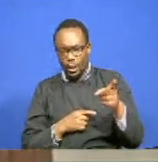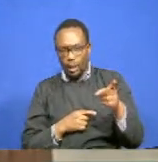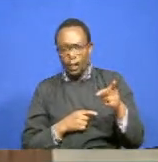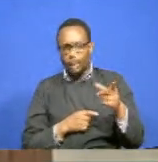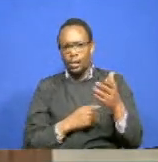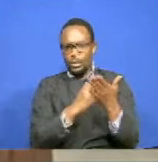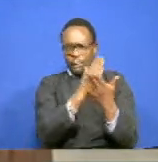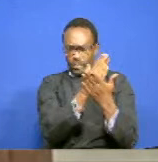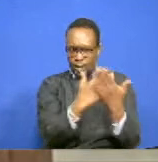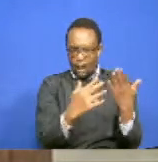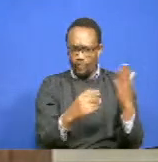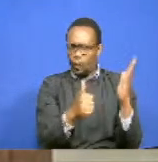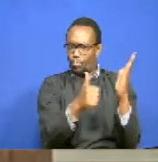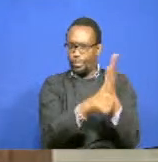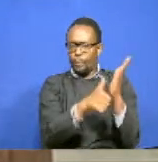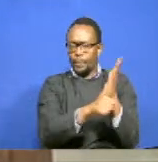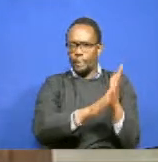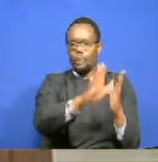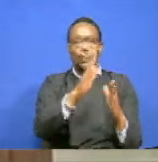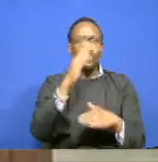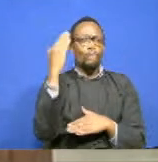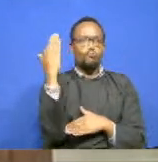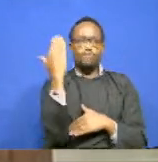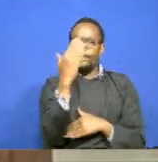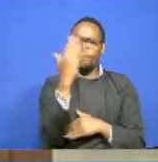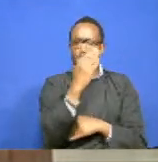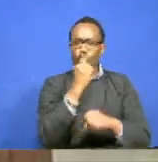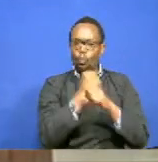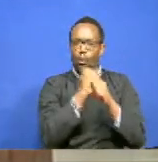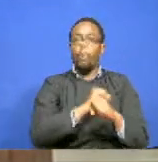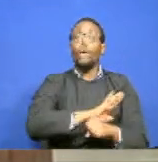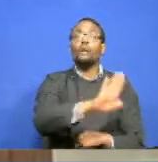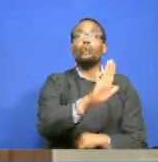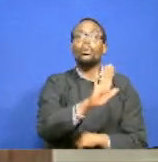something must be wrong with your preaching and your work.